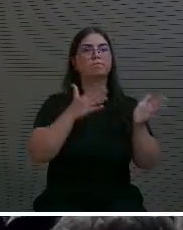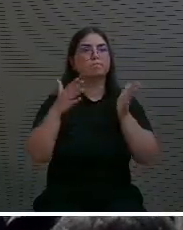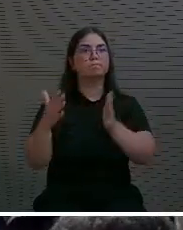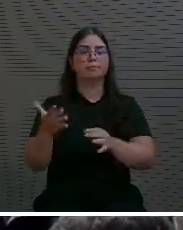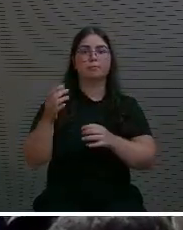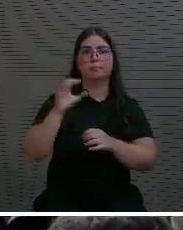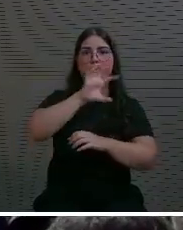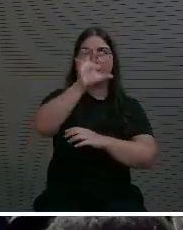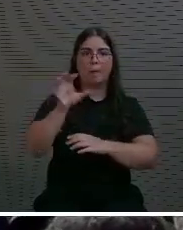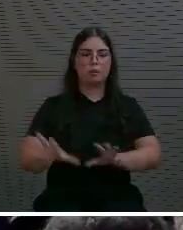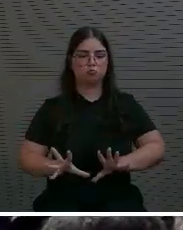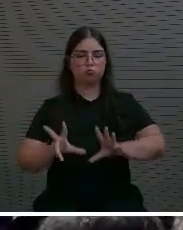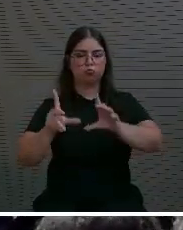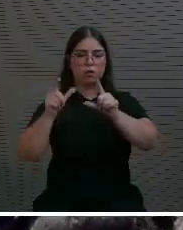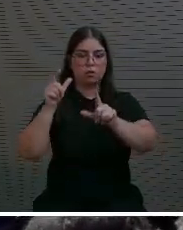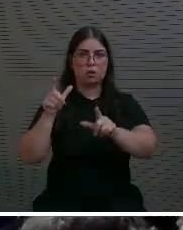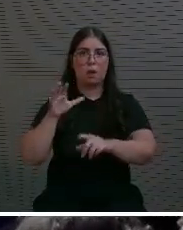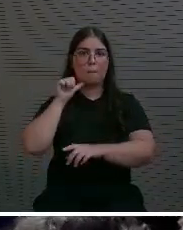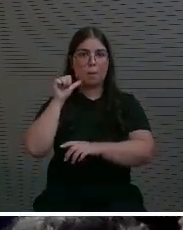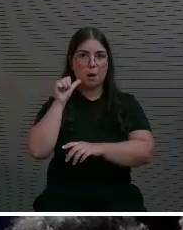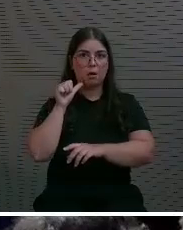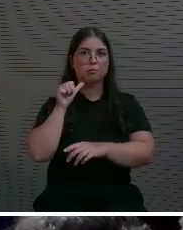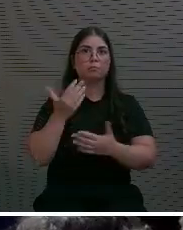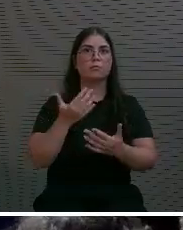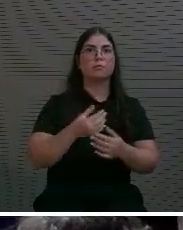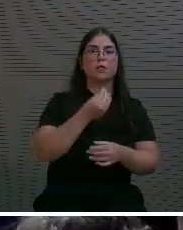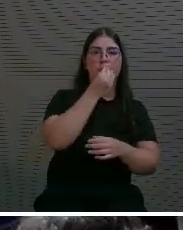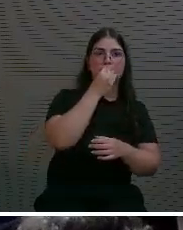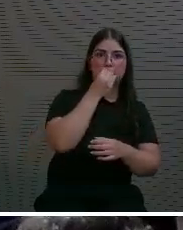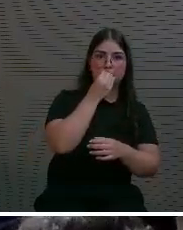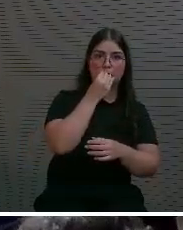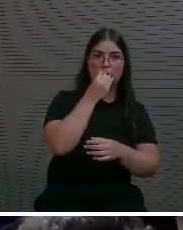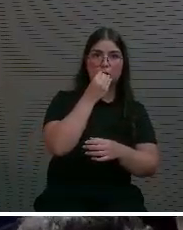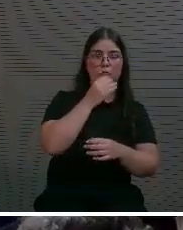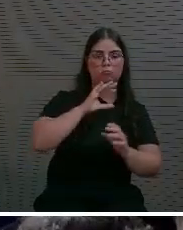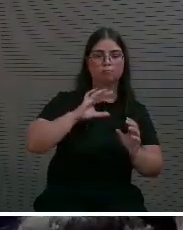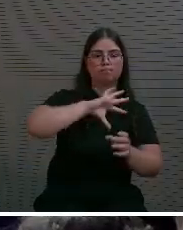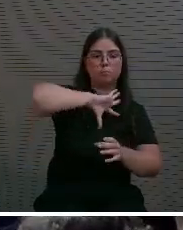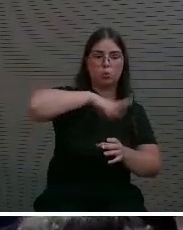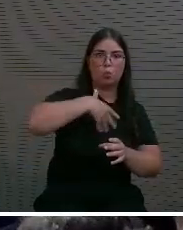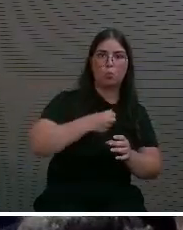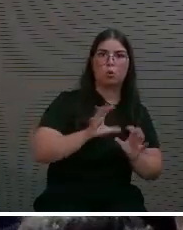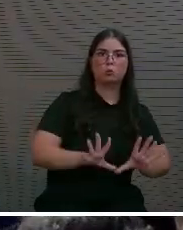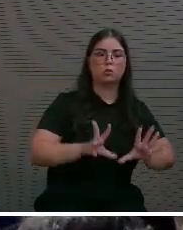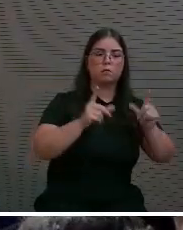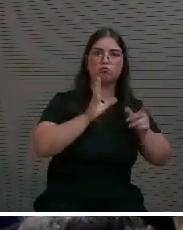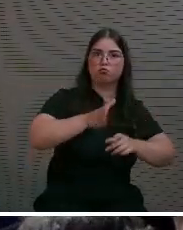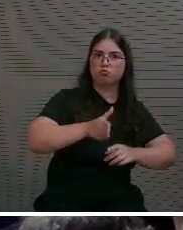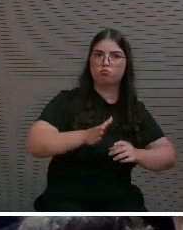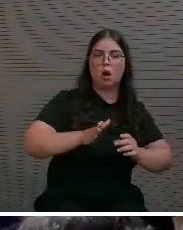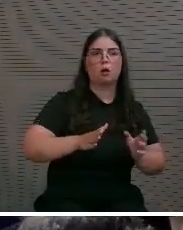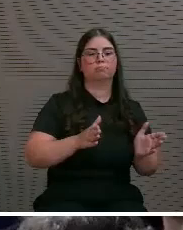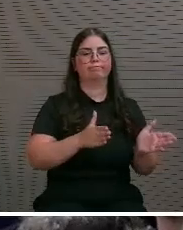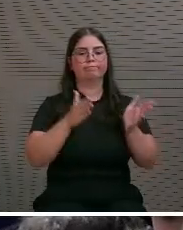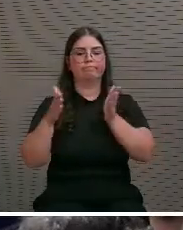difference between the food that we eat in the developed world and that in the developing world is that